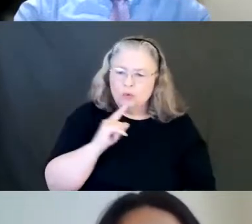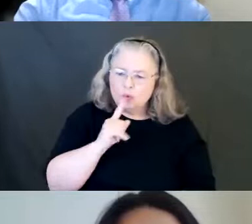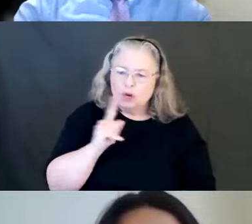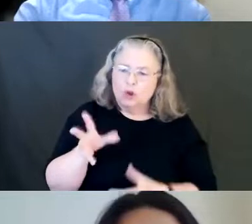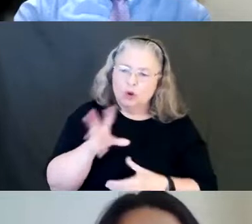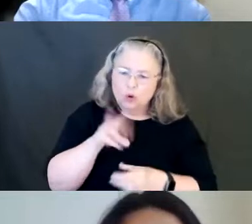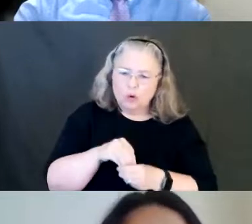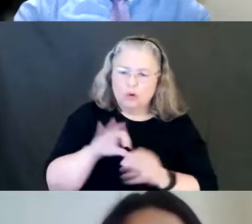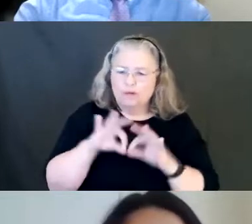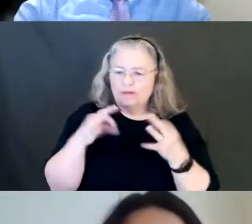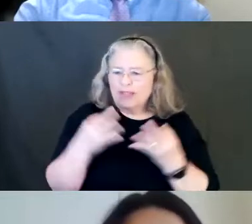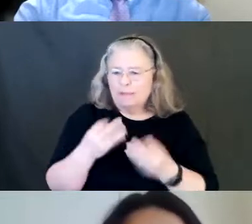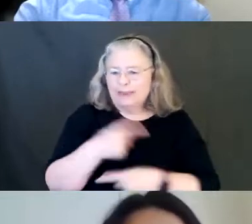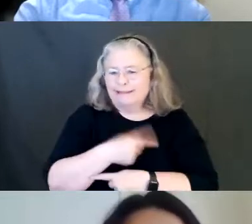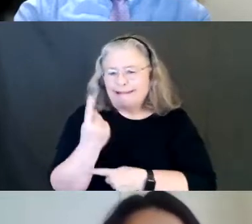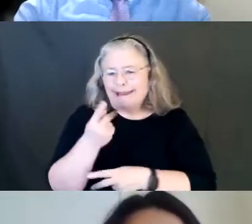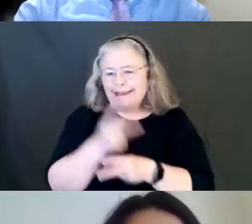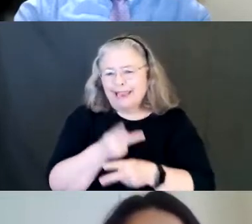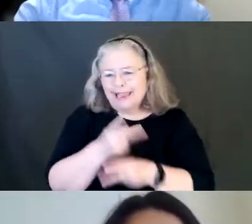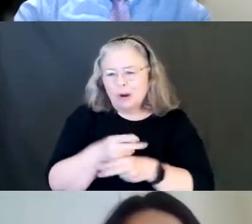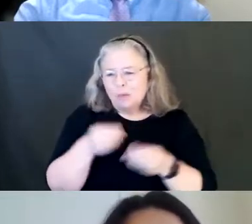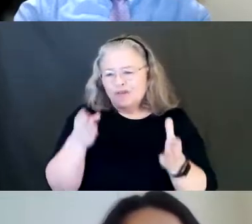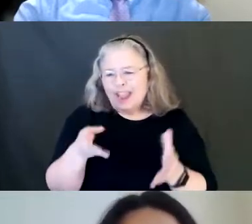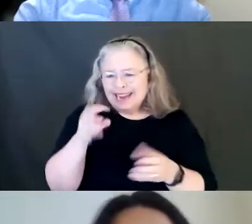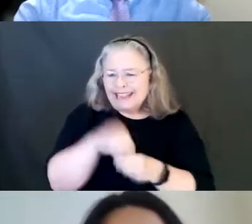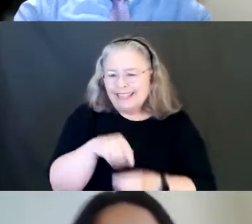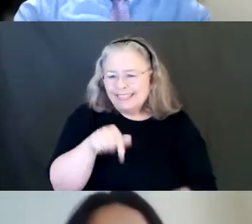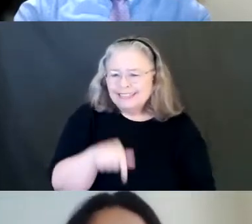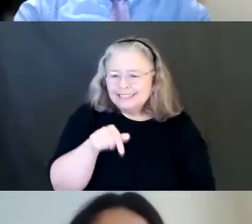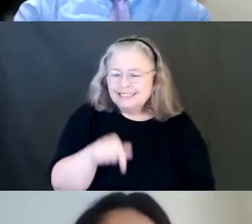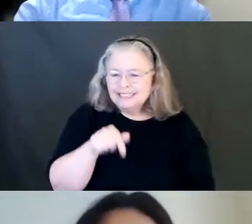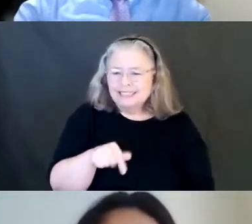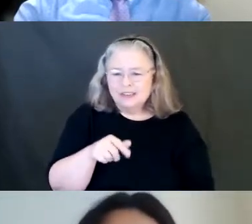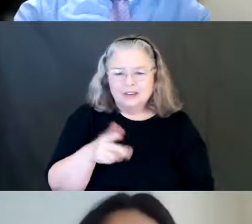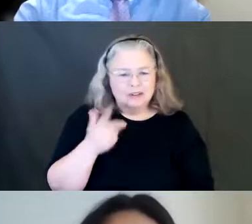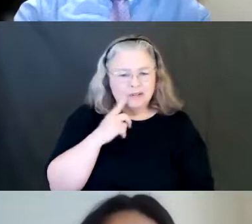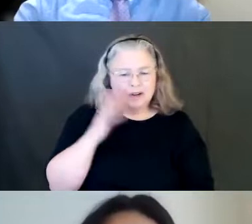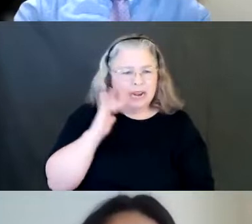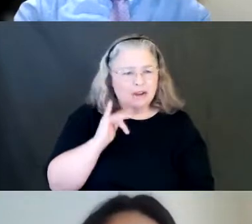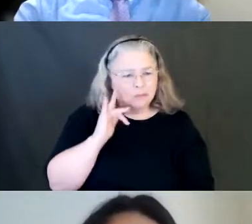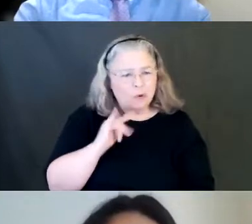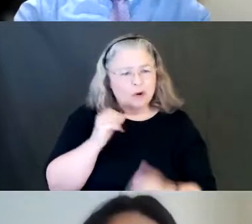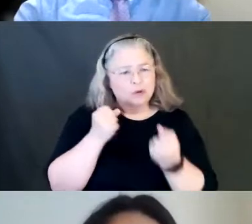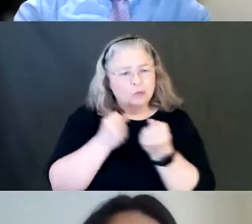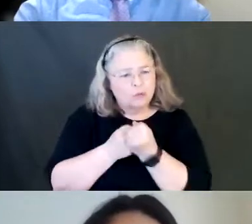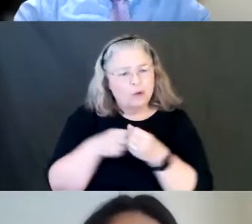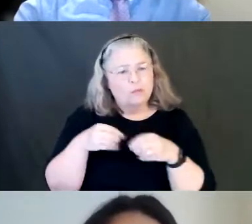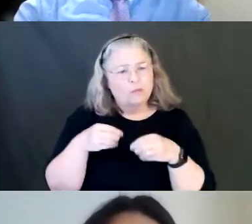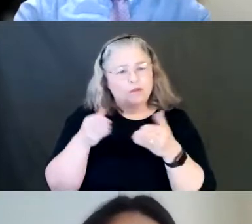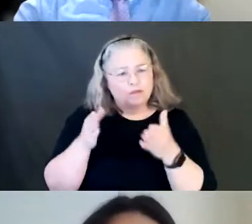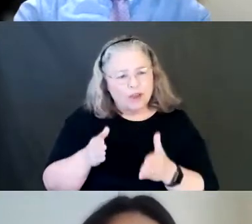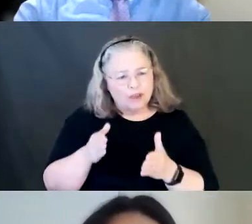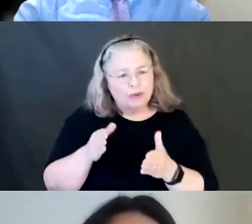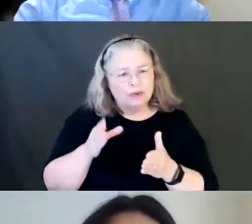include family daycare providers in this? And as you said, it stands for California Supporting Providers